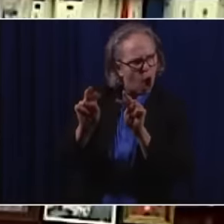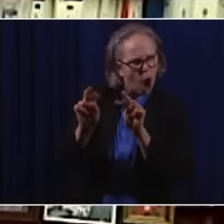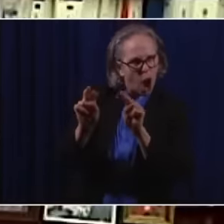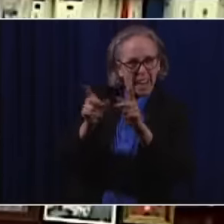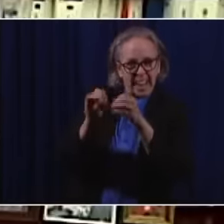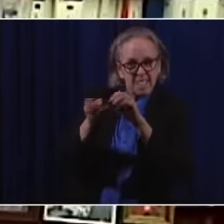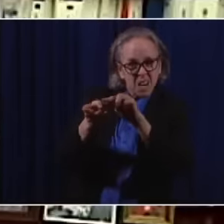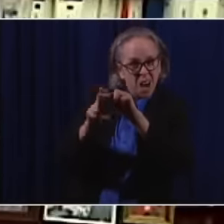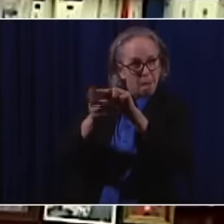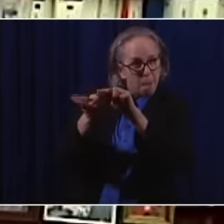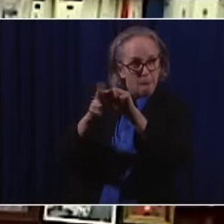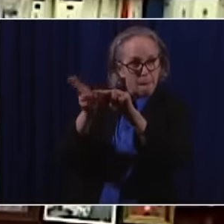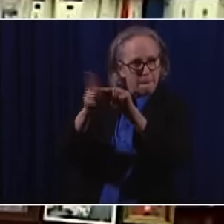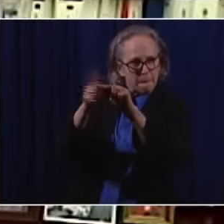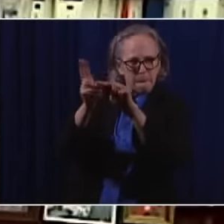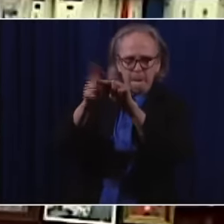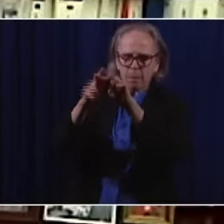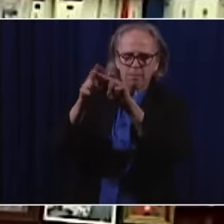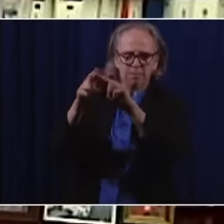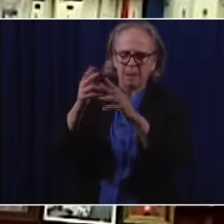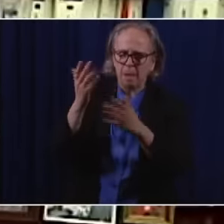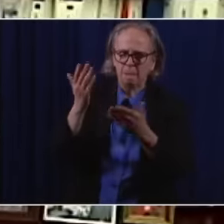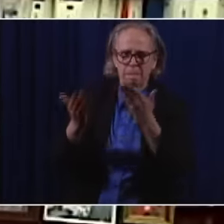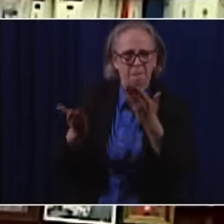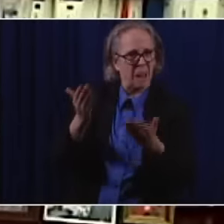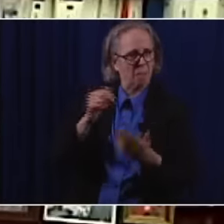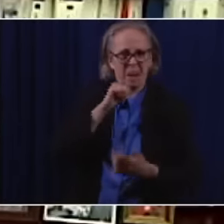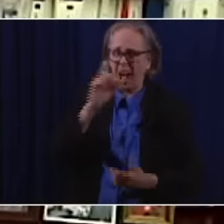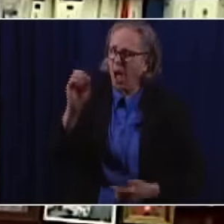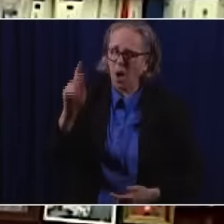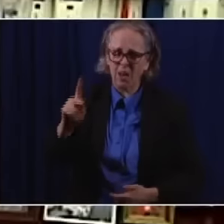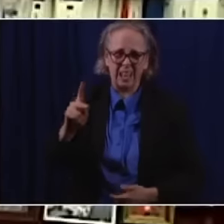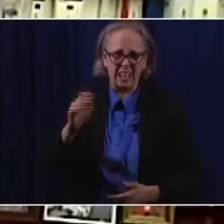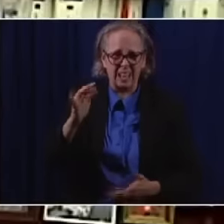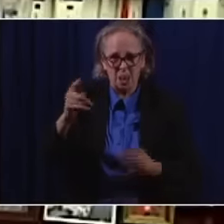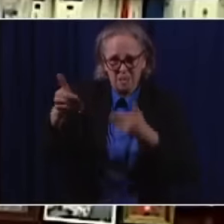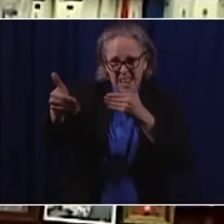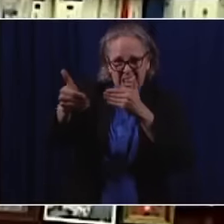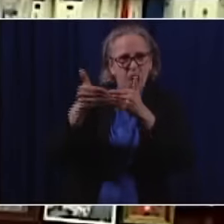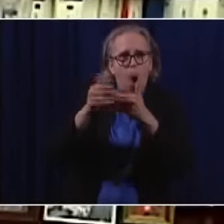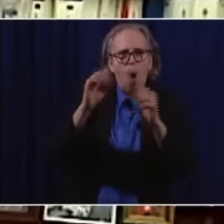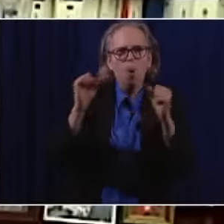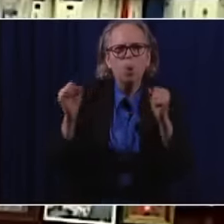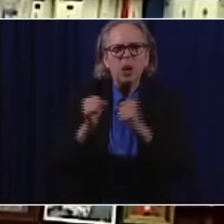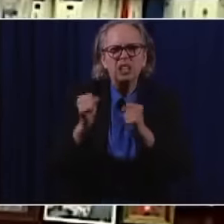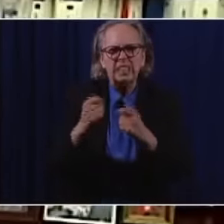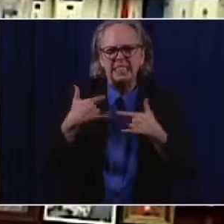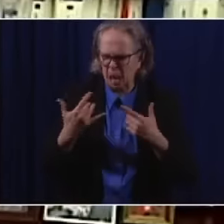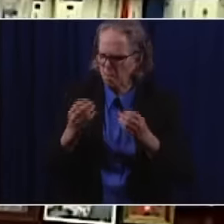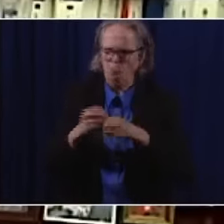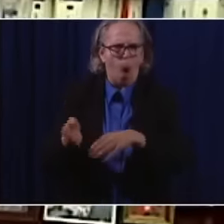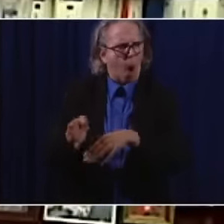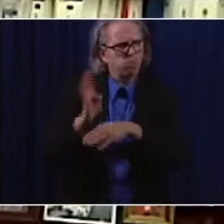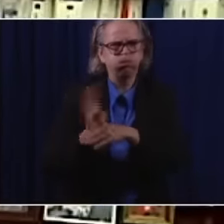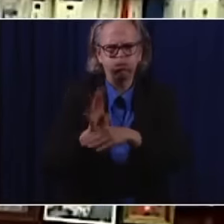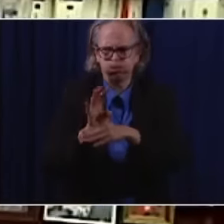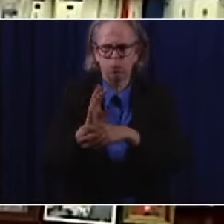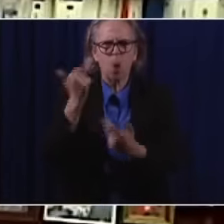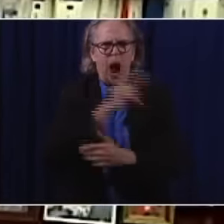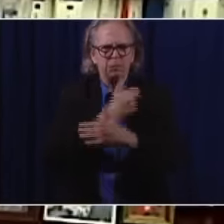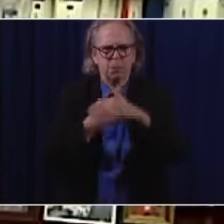weeks, heading into what is normally a winter flu season where we already see in December and January relatively high